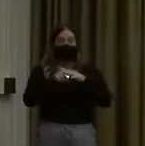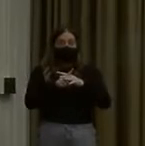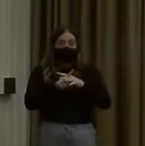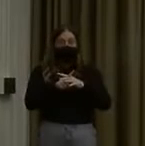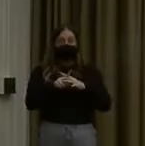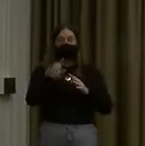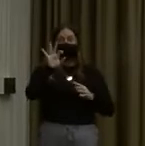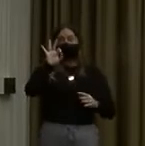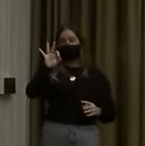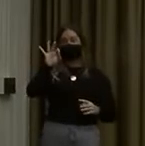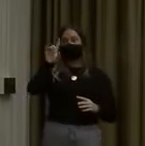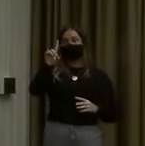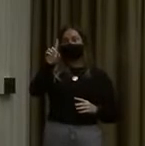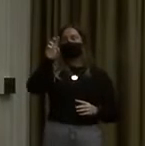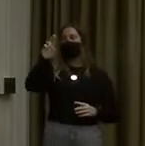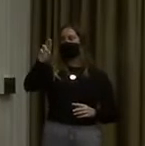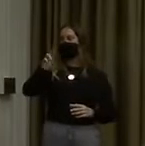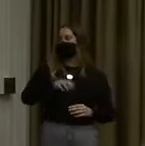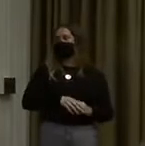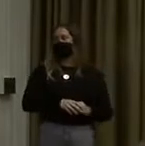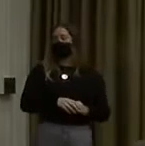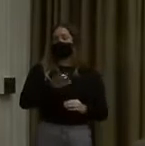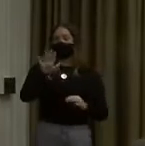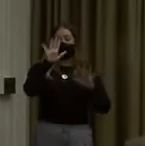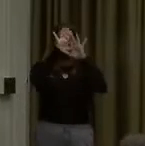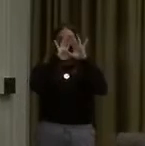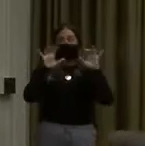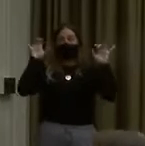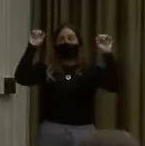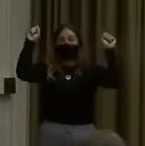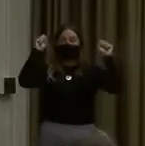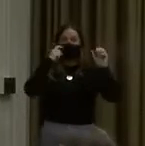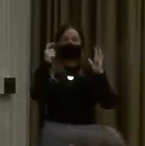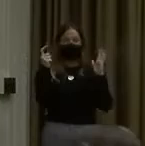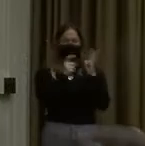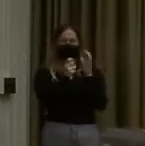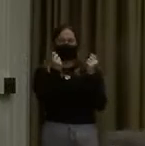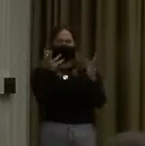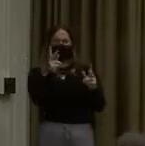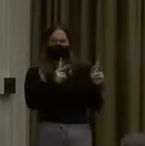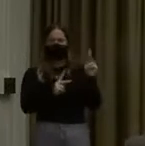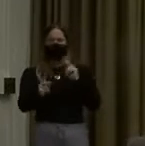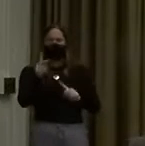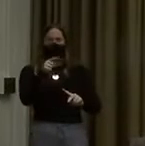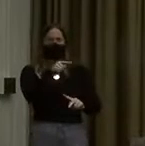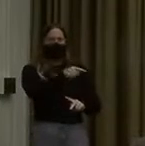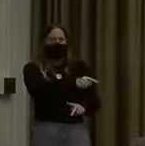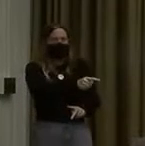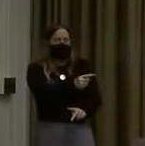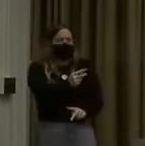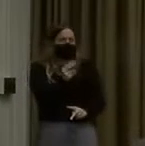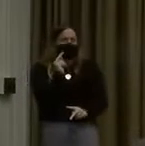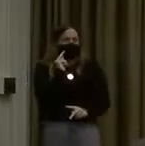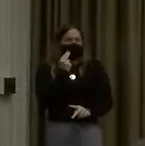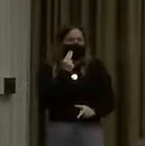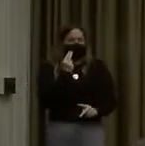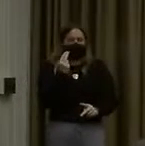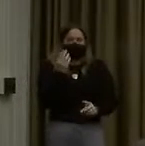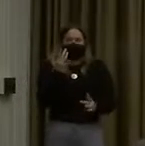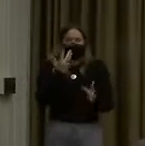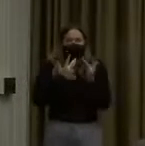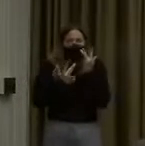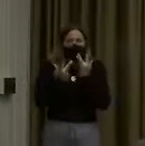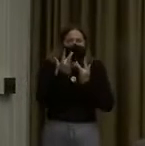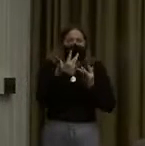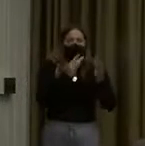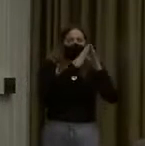under FDR. Franklin D. Roosevelt recognized that there were many folks who were literally malnourished. They were starving. There were folks who were losing their